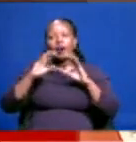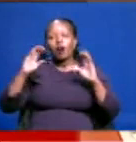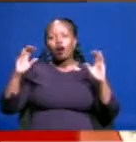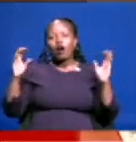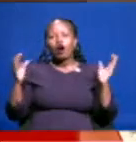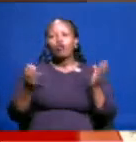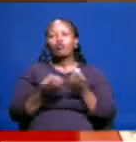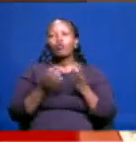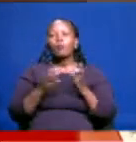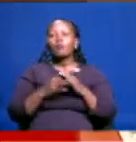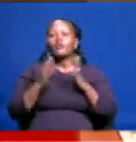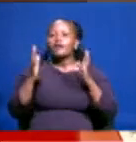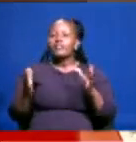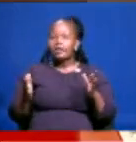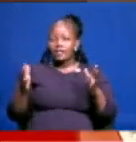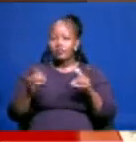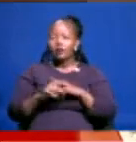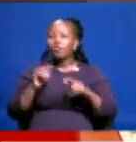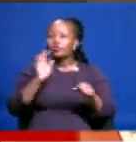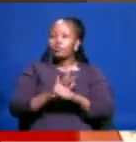And there are so many others in the States.